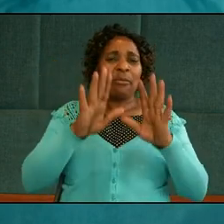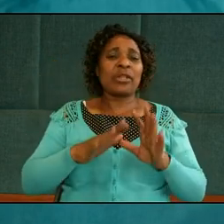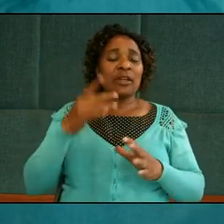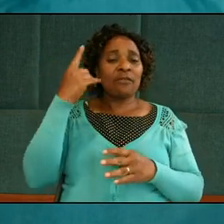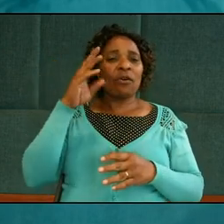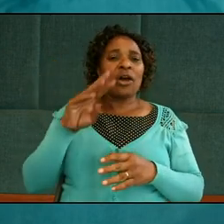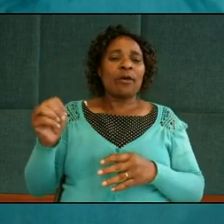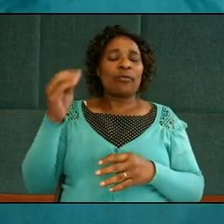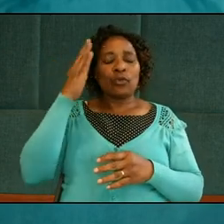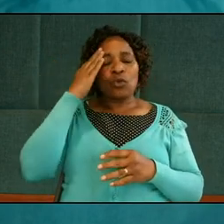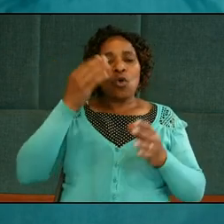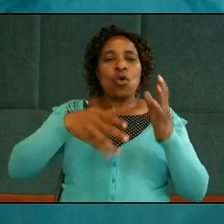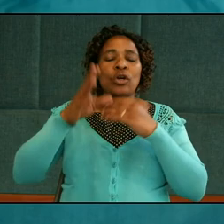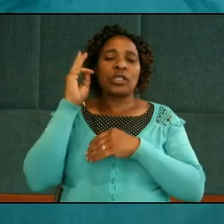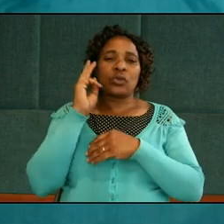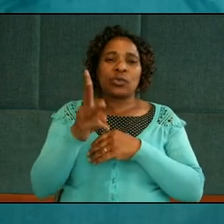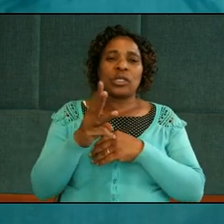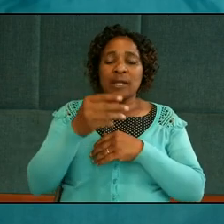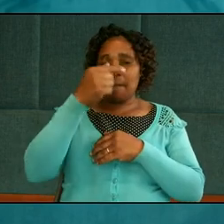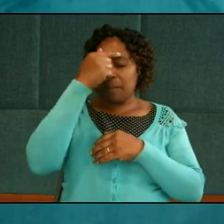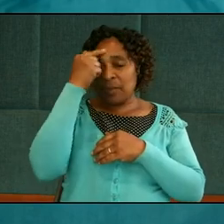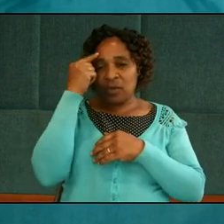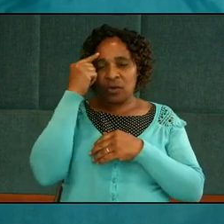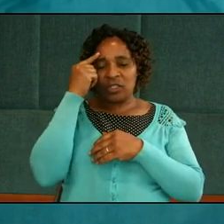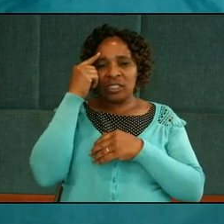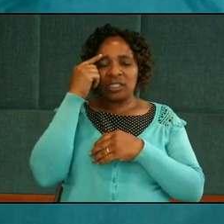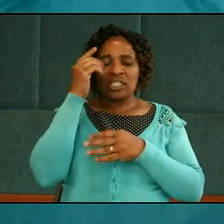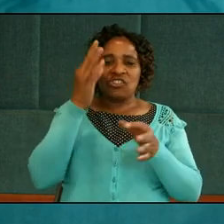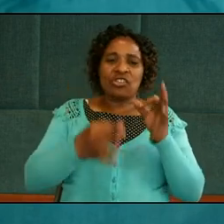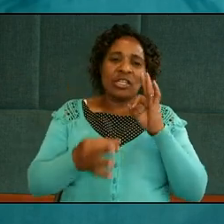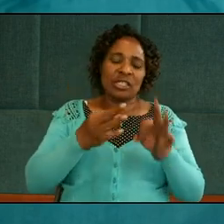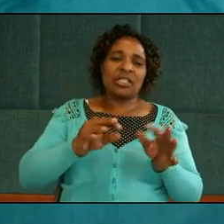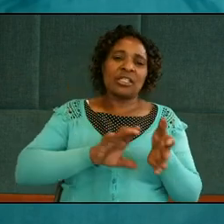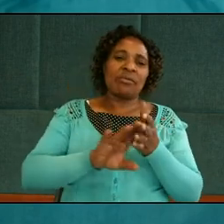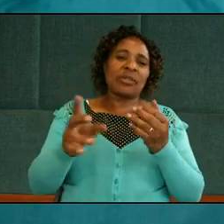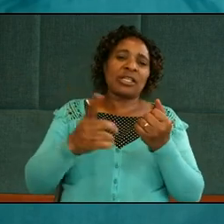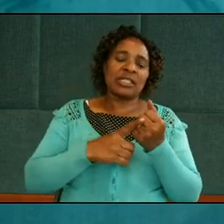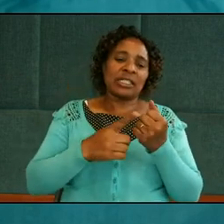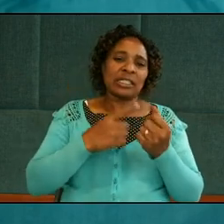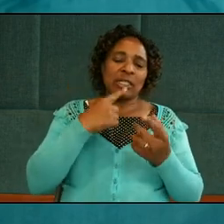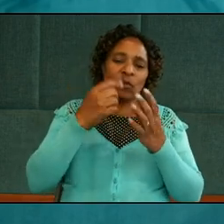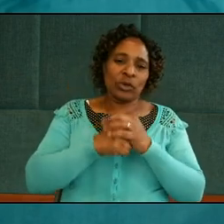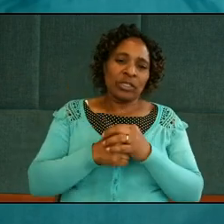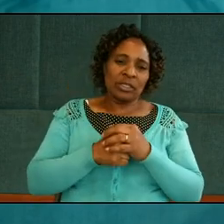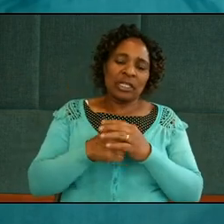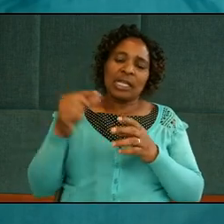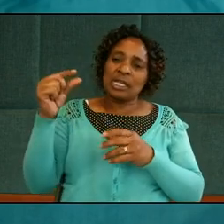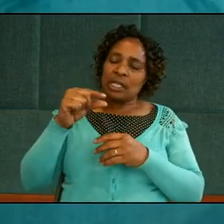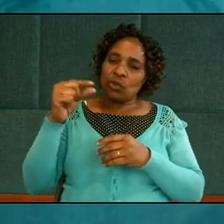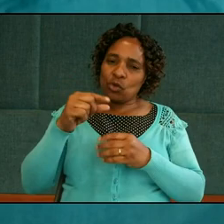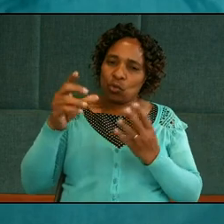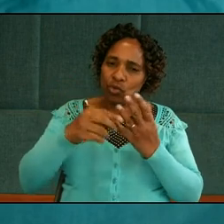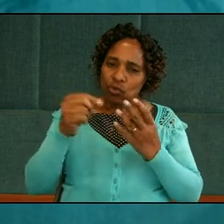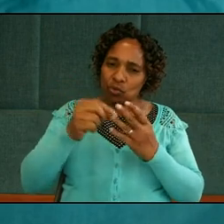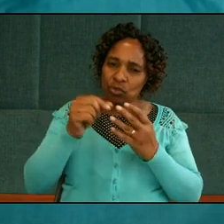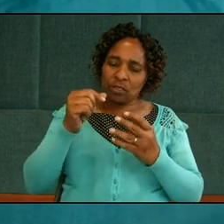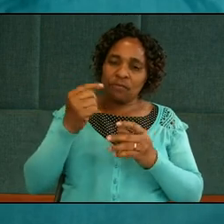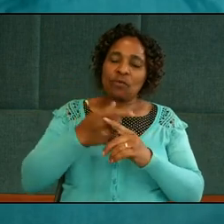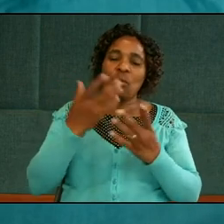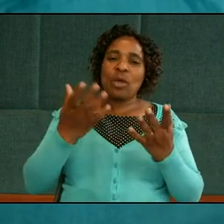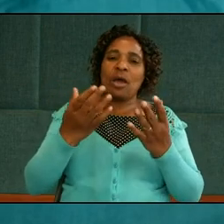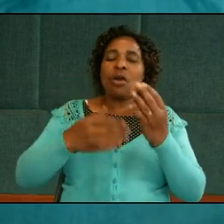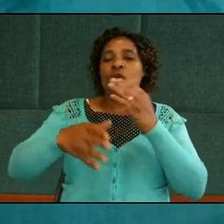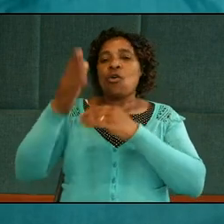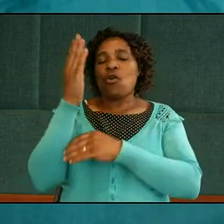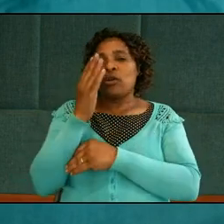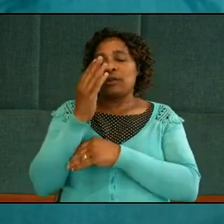know God's will. Because the book of Judges chapter 6 tells us Gideon was chosen by God. So I'd like Flex to just share